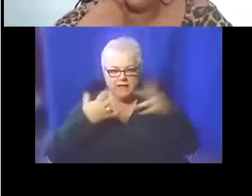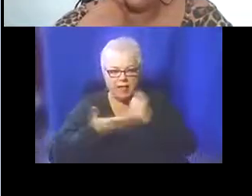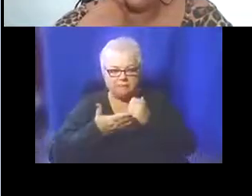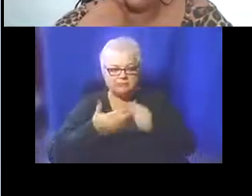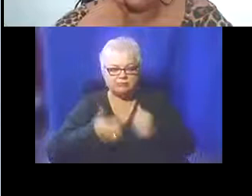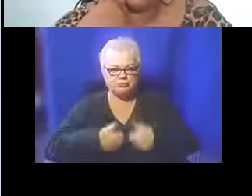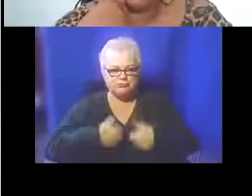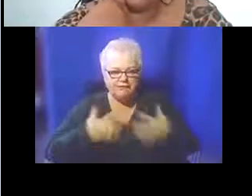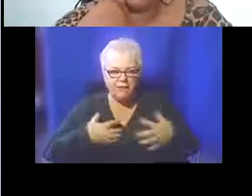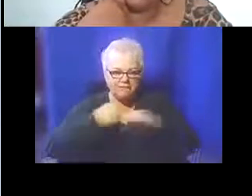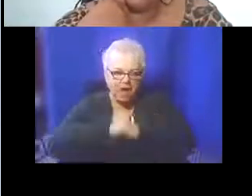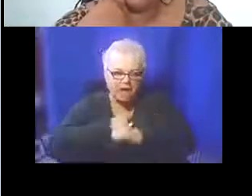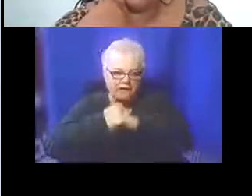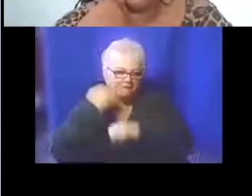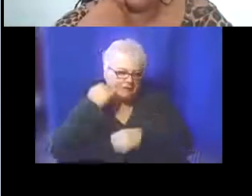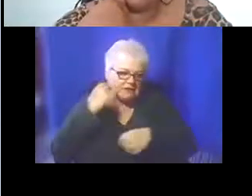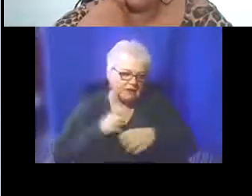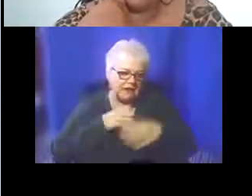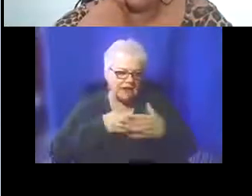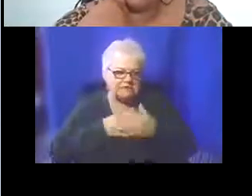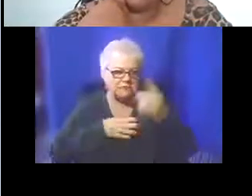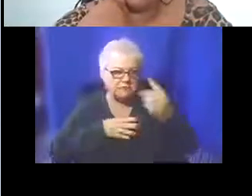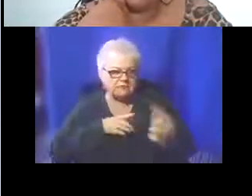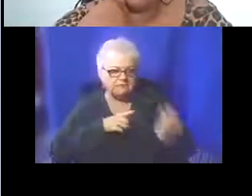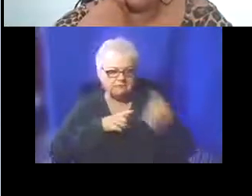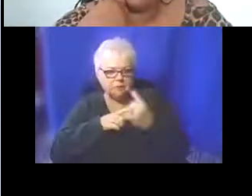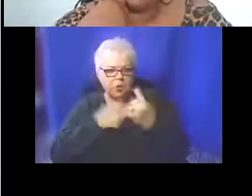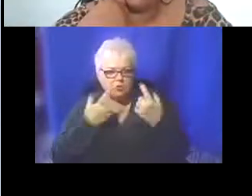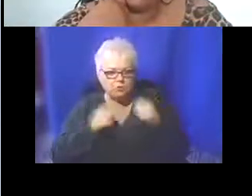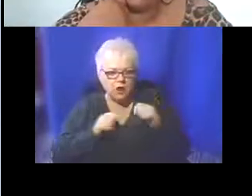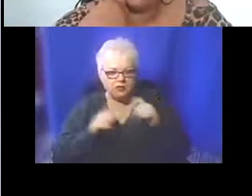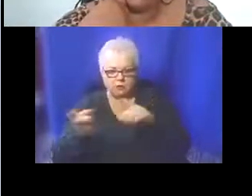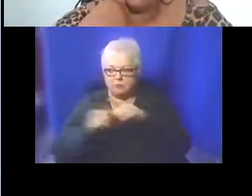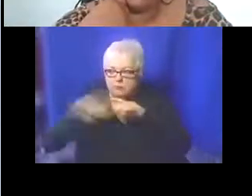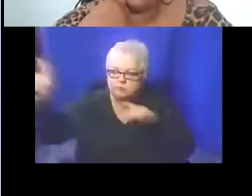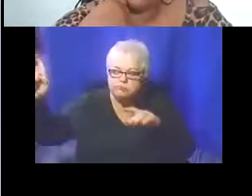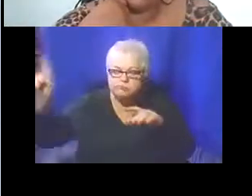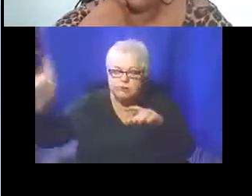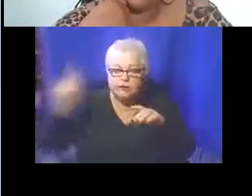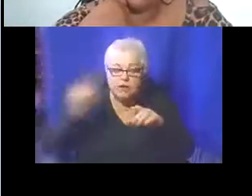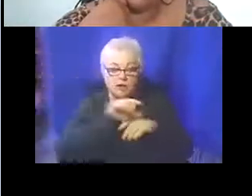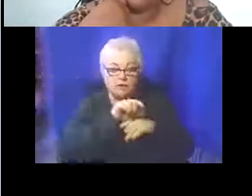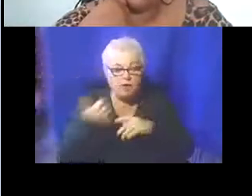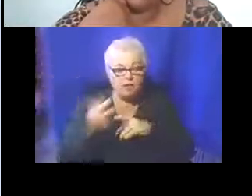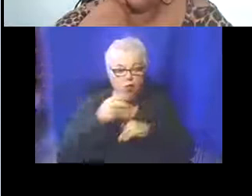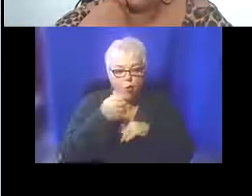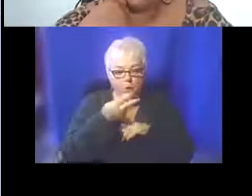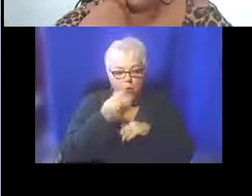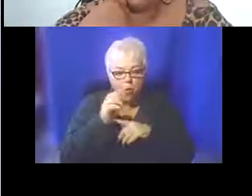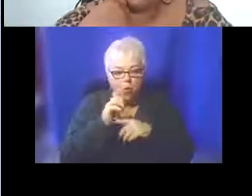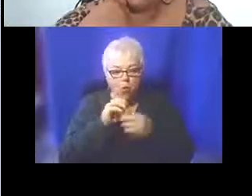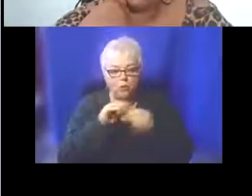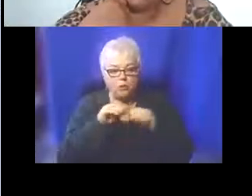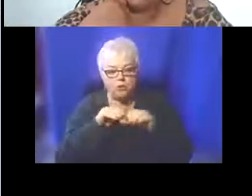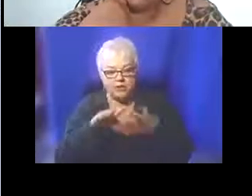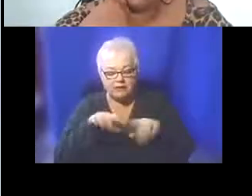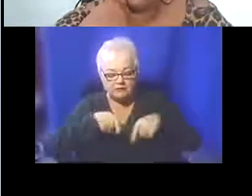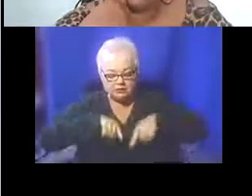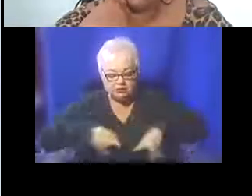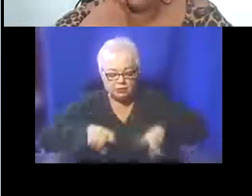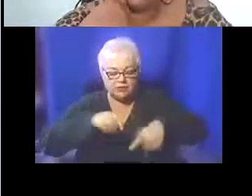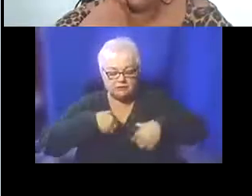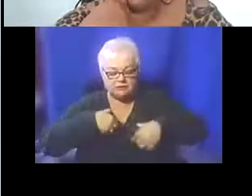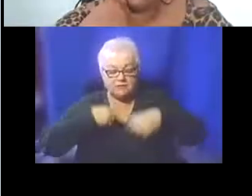survivor be able to fight back against the attacker or try to flee from the situation. Another hormone that's often released for survivors during an